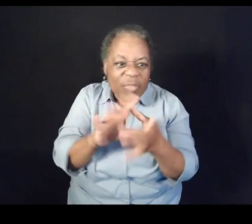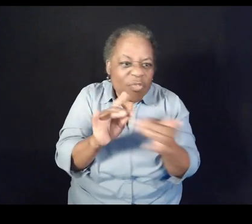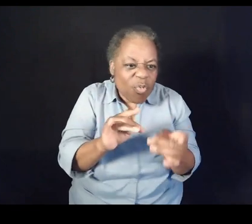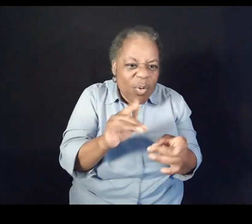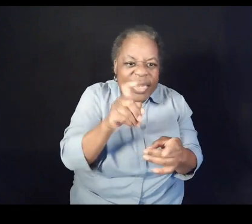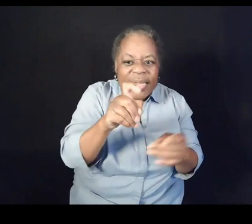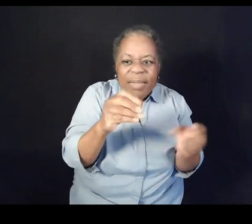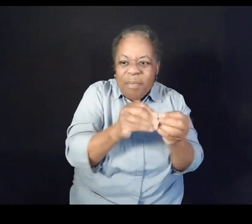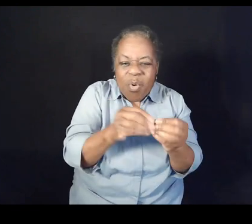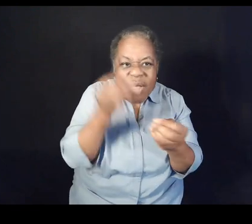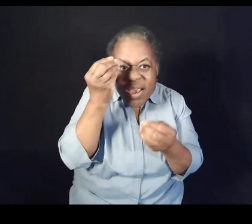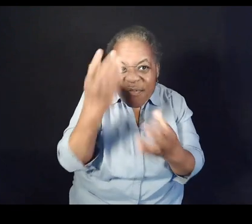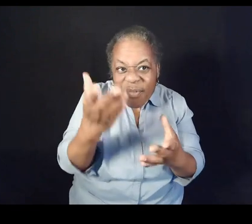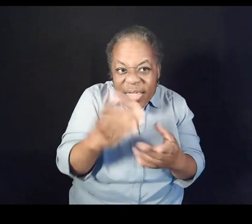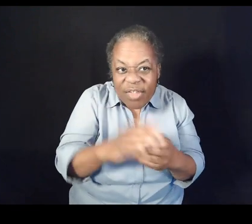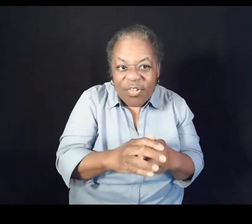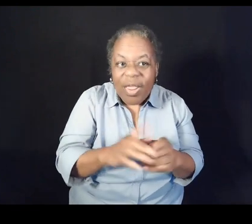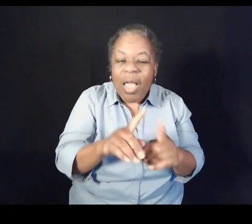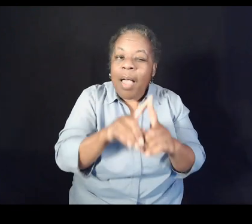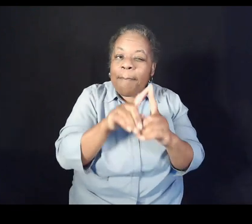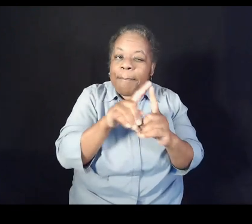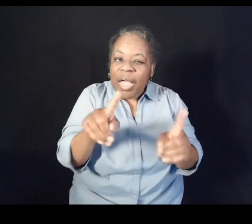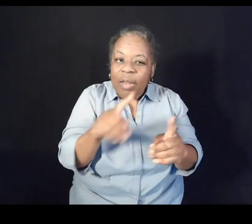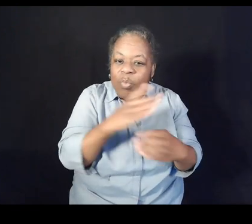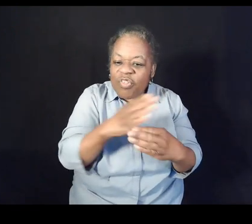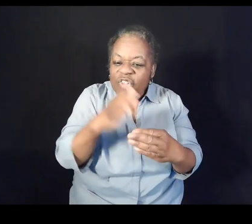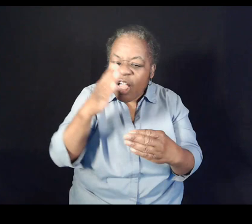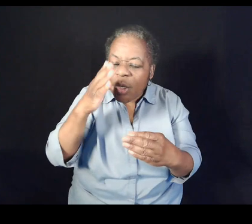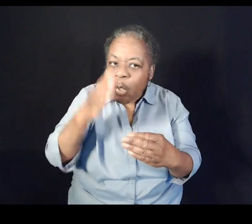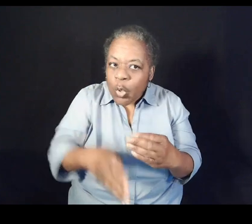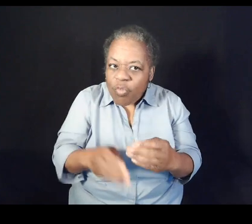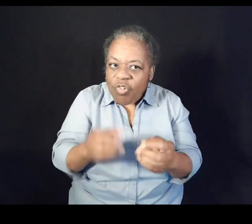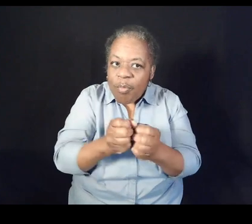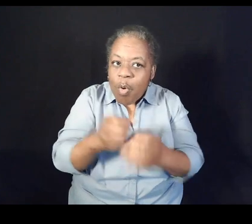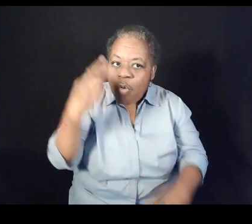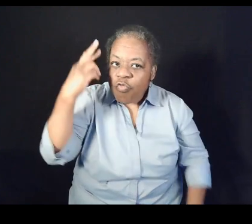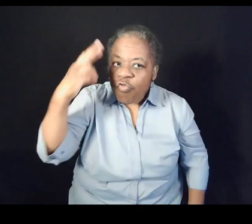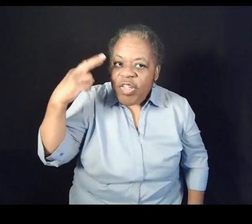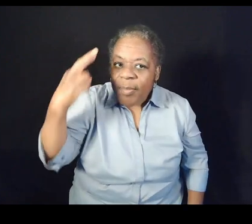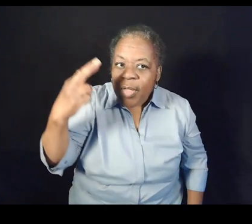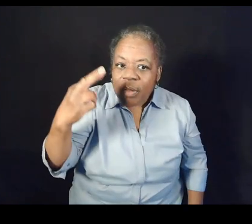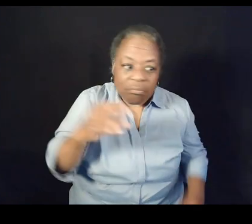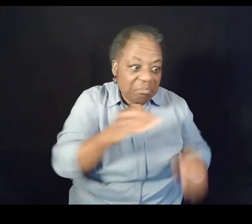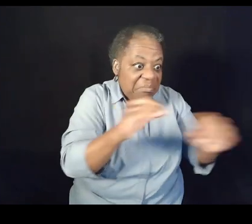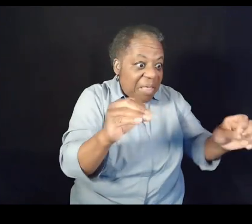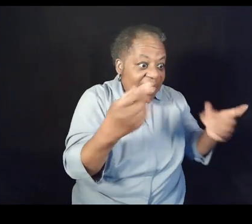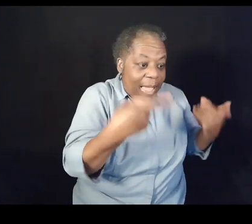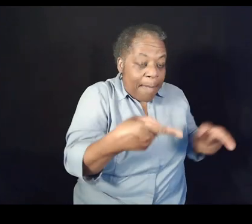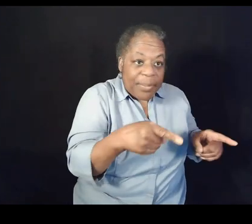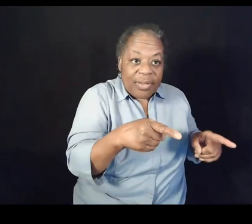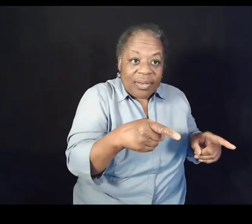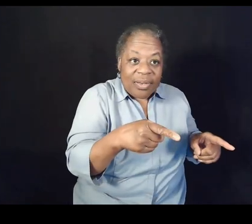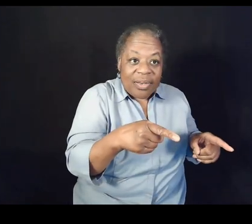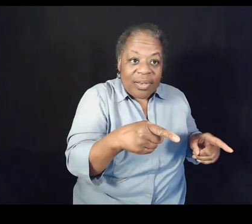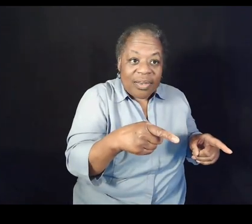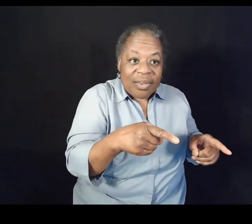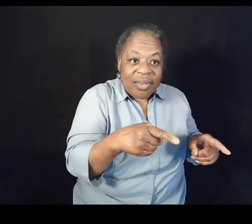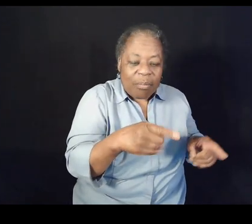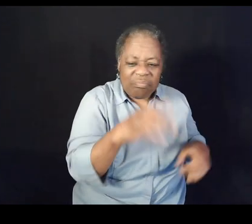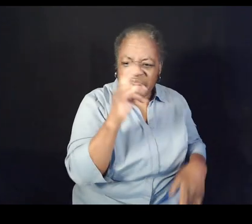needed. But which conclusion is more reasonable? That nothing happened and the whole thing was a